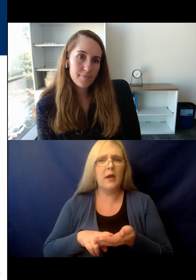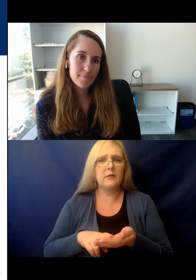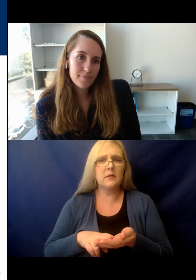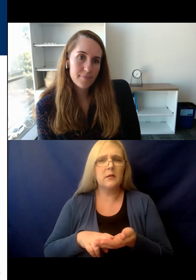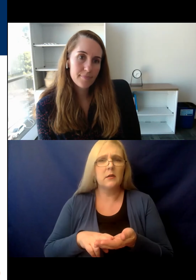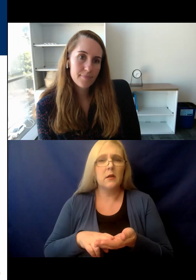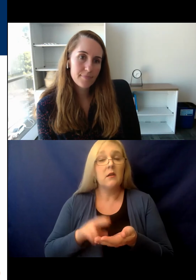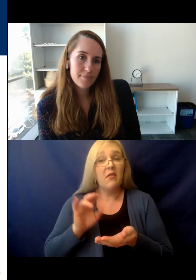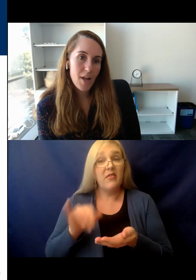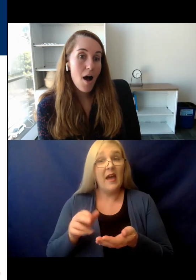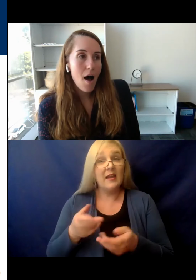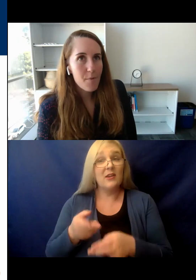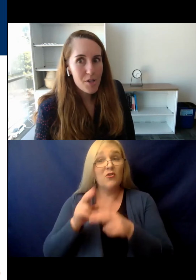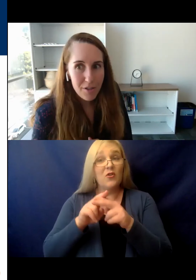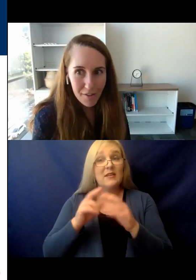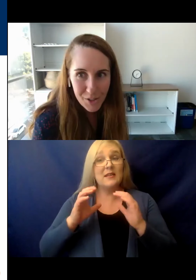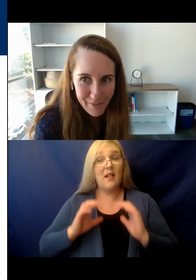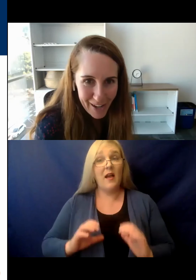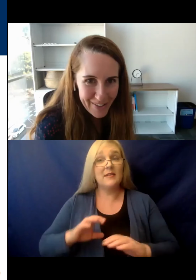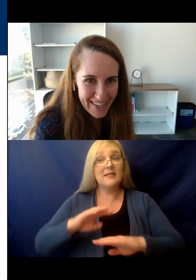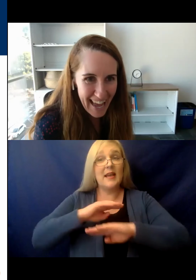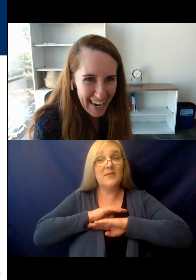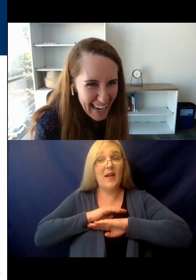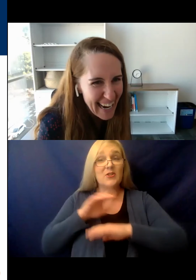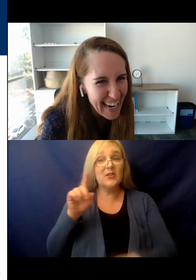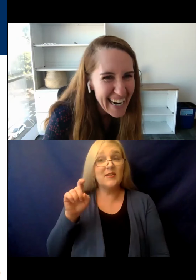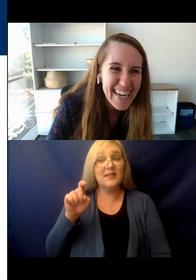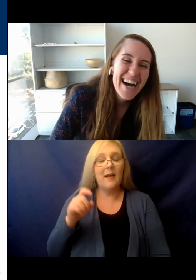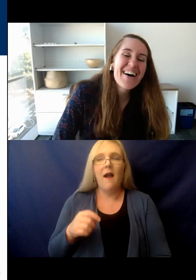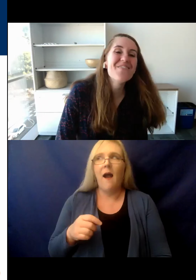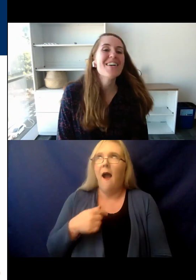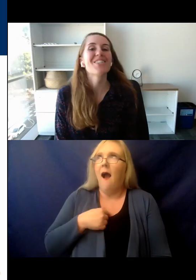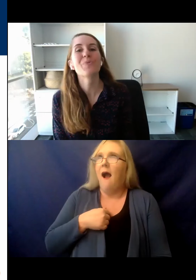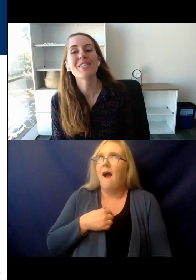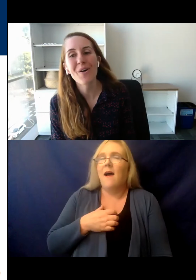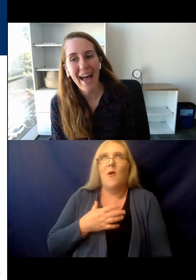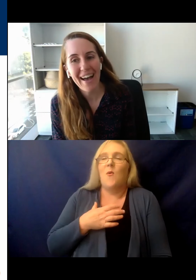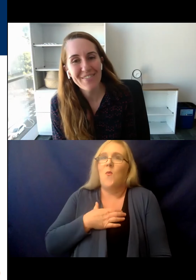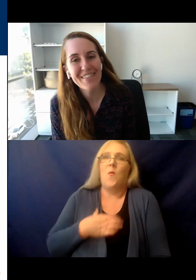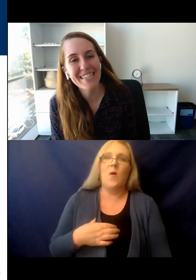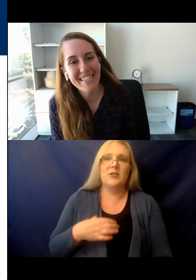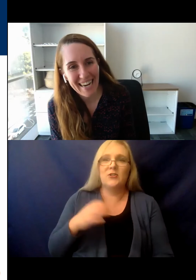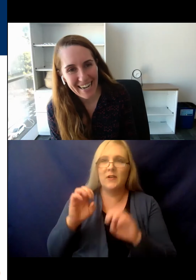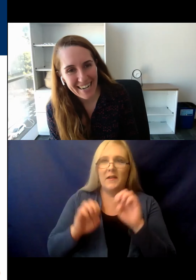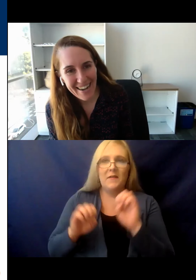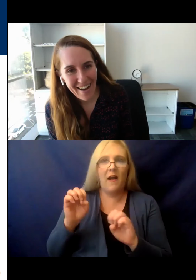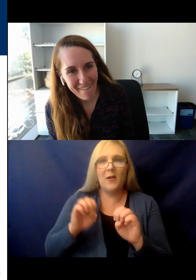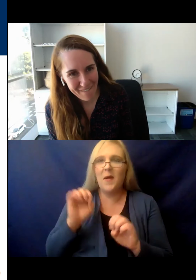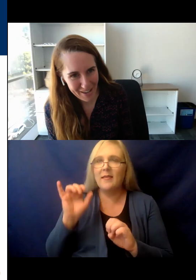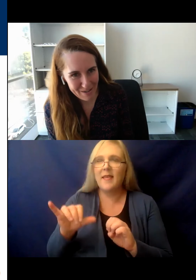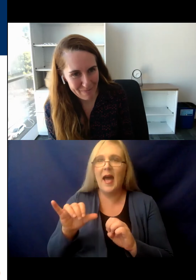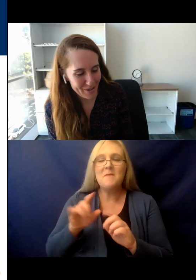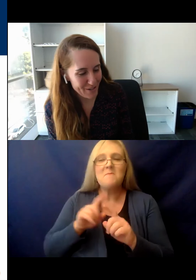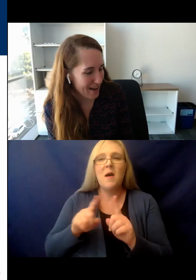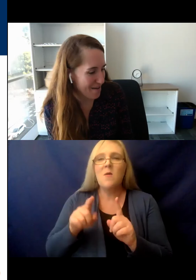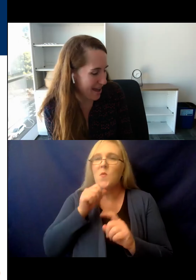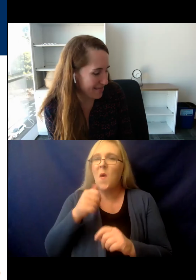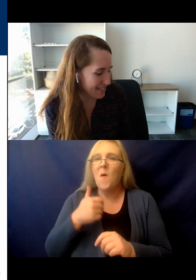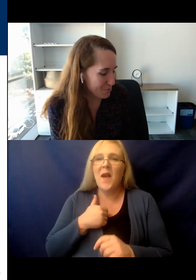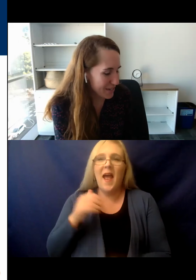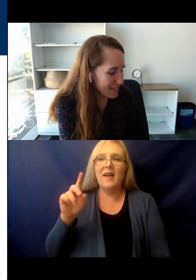client satisfaction. I would love to evaluate that. So we don't have the data